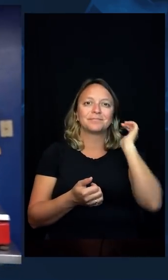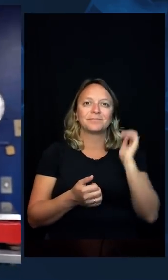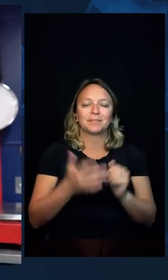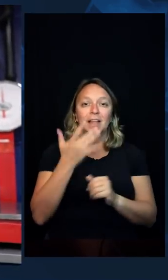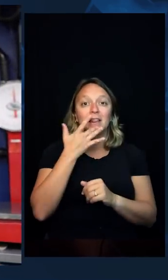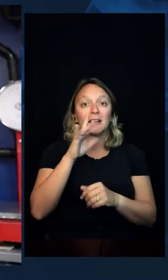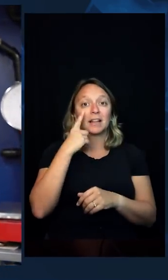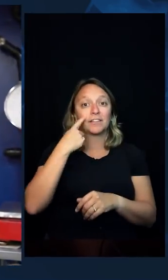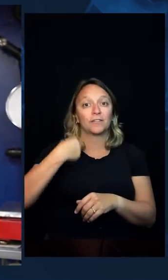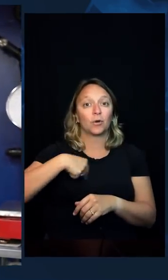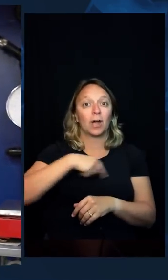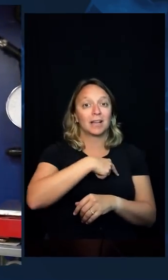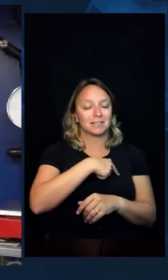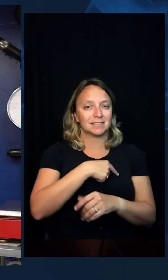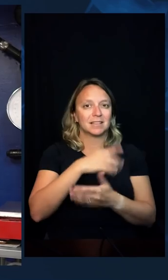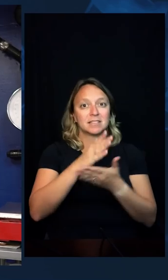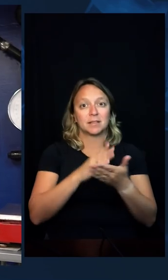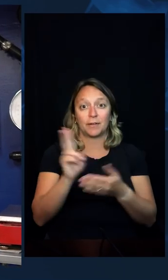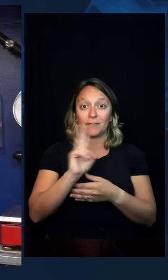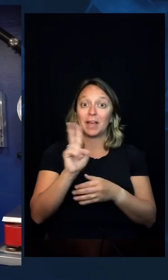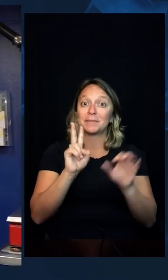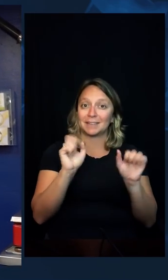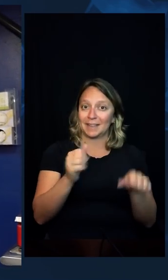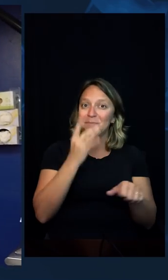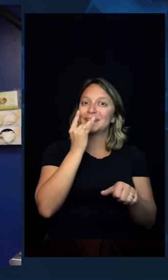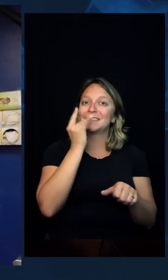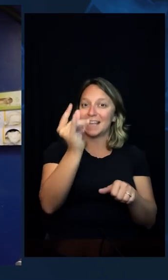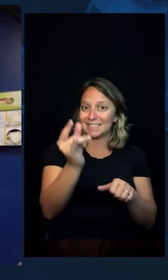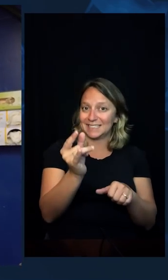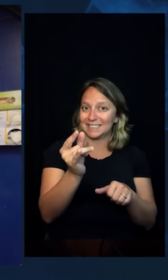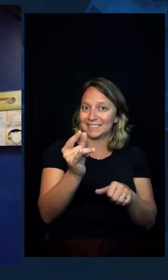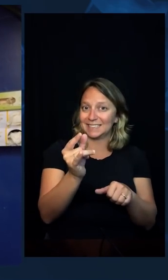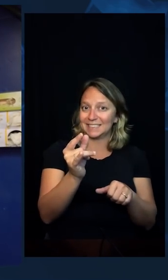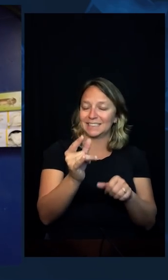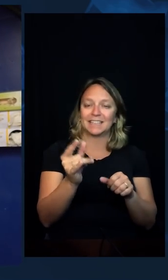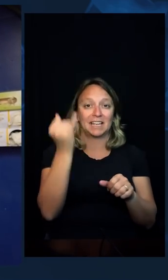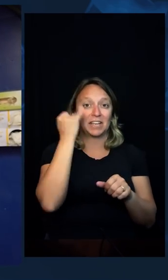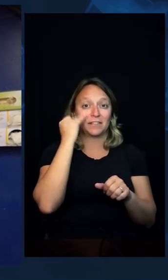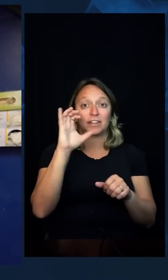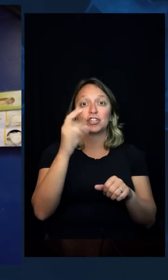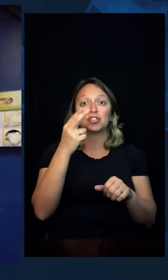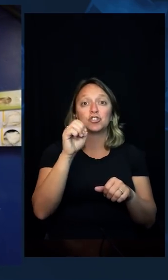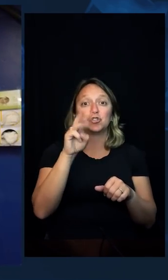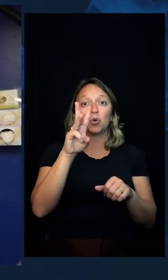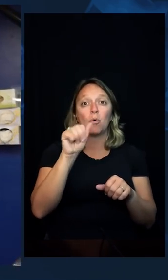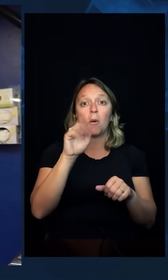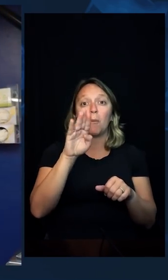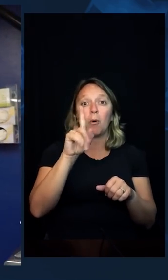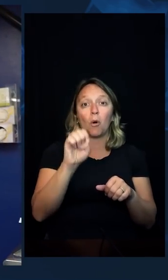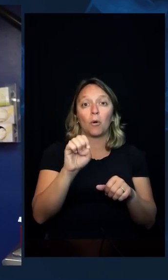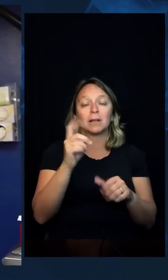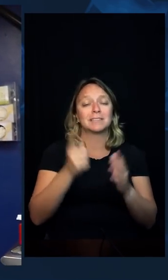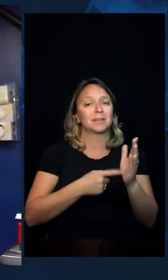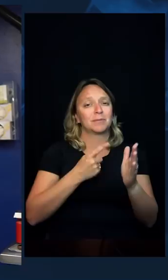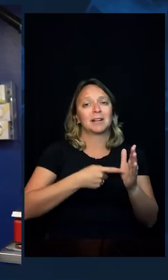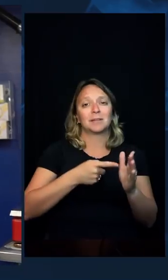Luckily for us, some of our vitamins can be very yummy tasty when they come in chewables. Sometimes we just swallow them whole with a little bit of